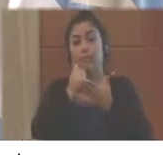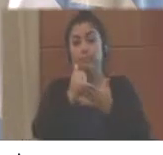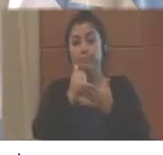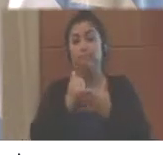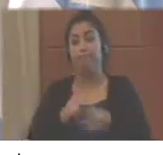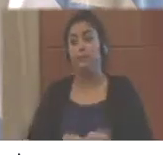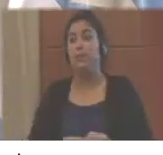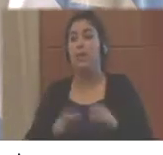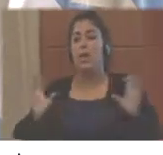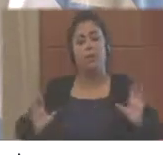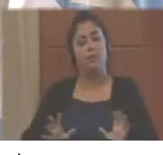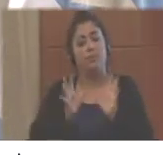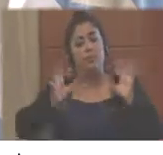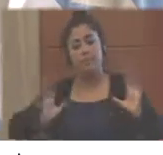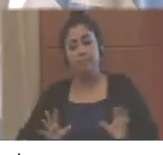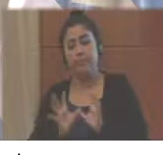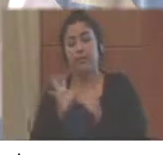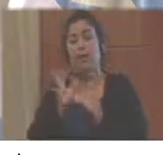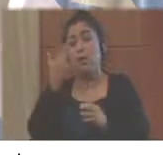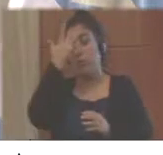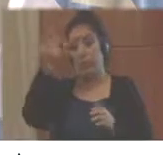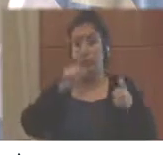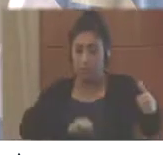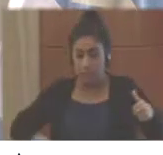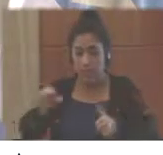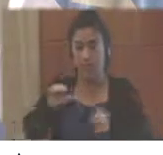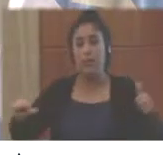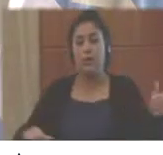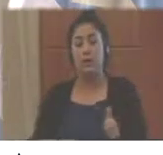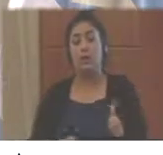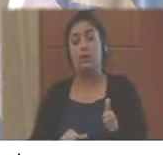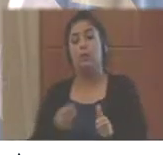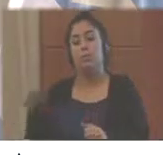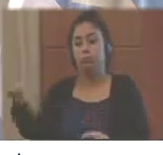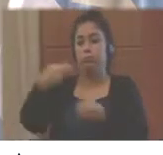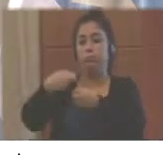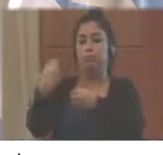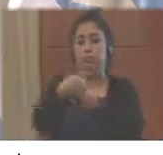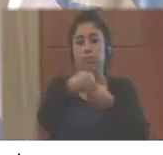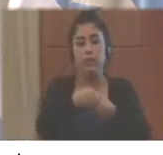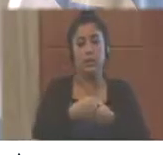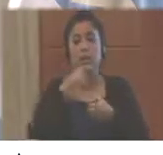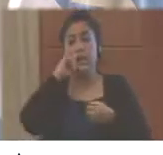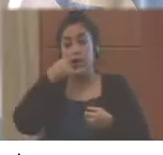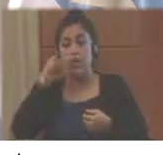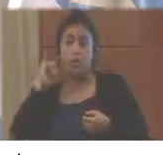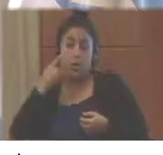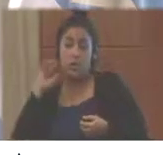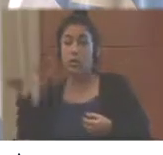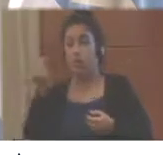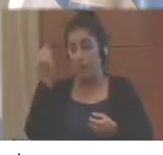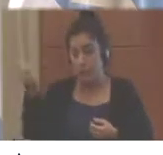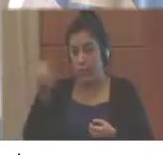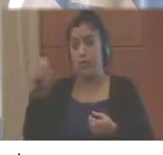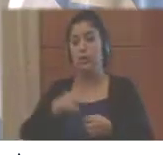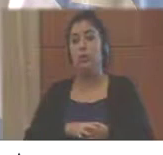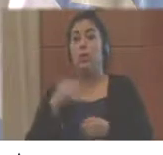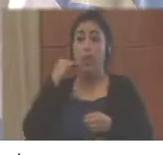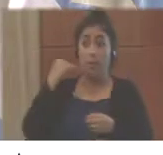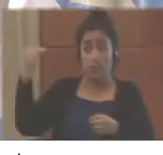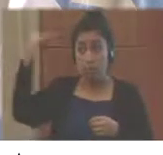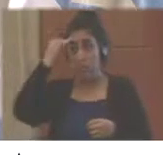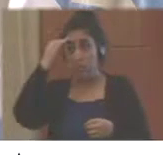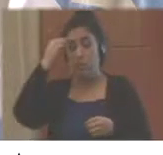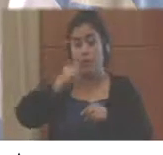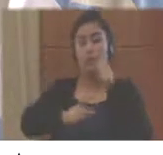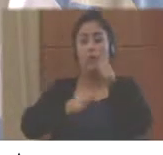to manage risk at that level, and they are also including all topics related